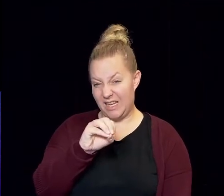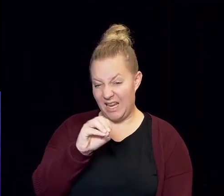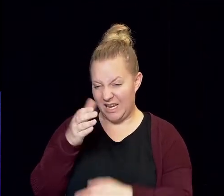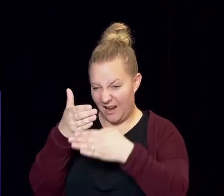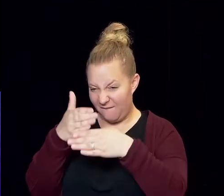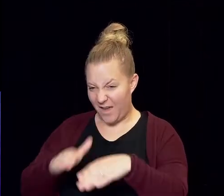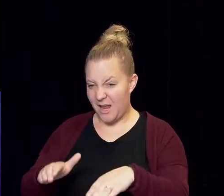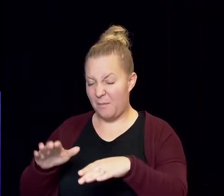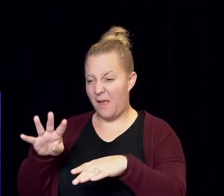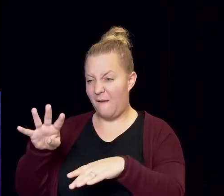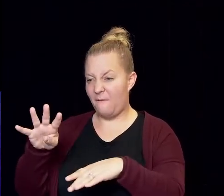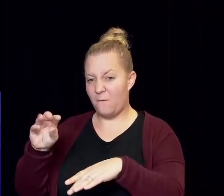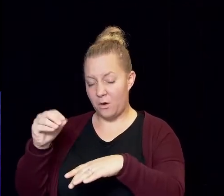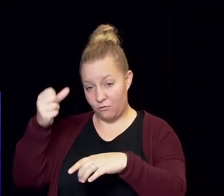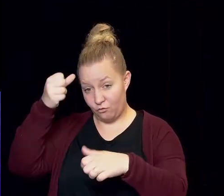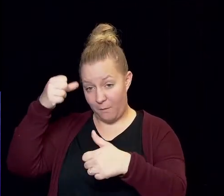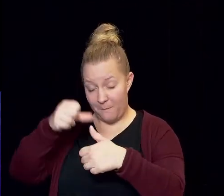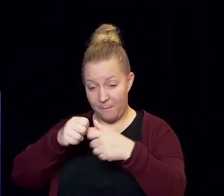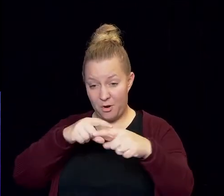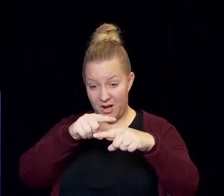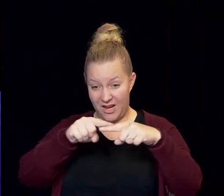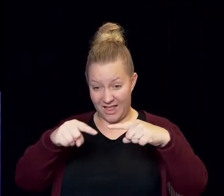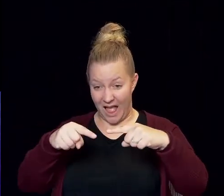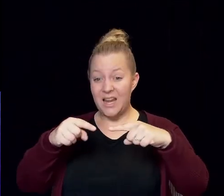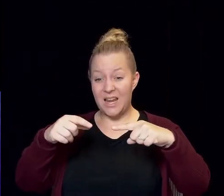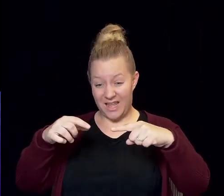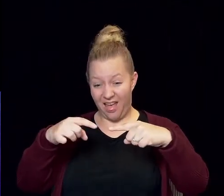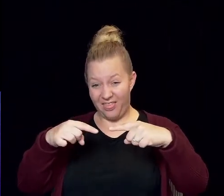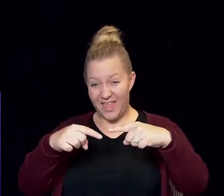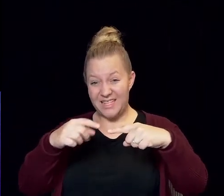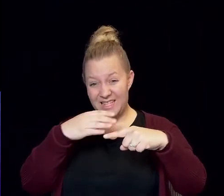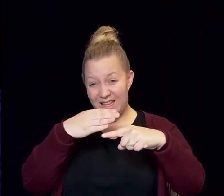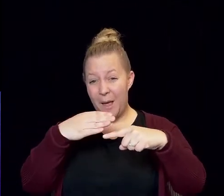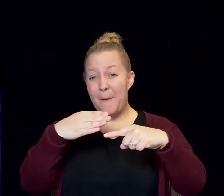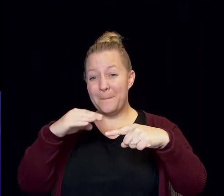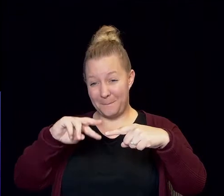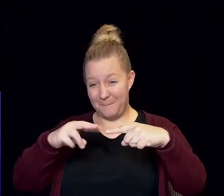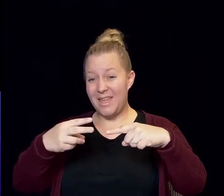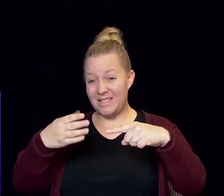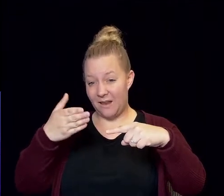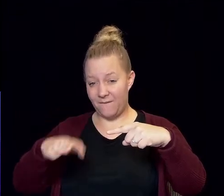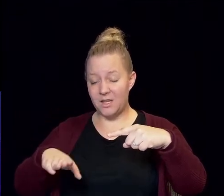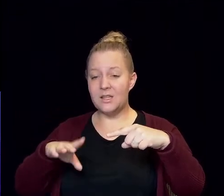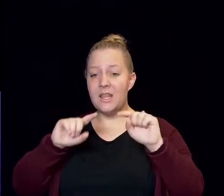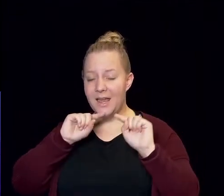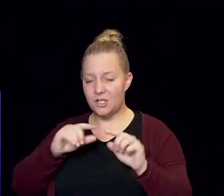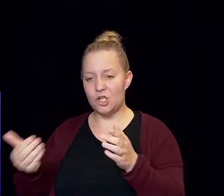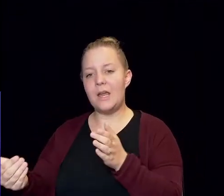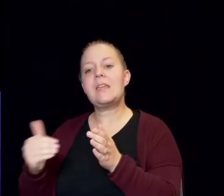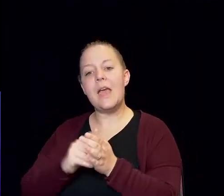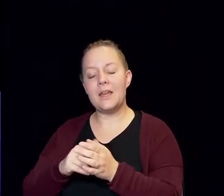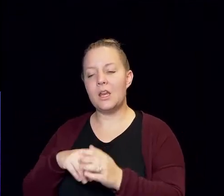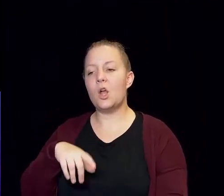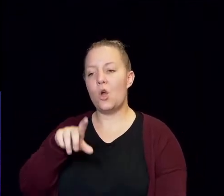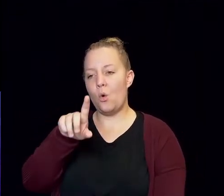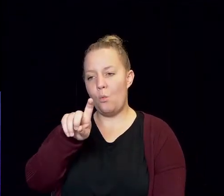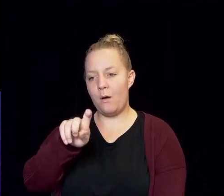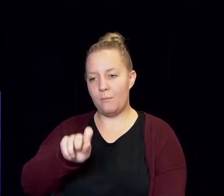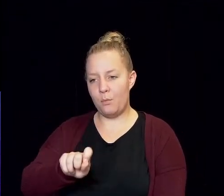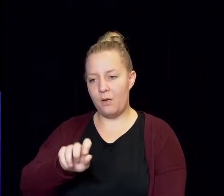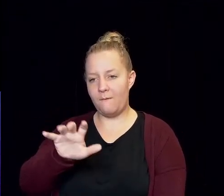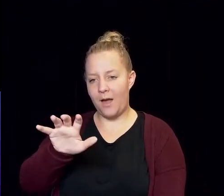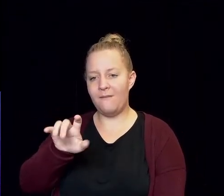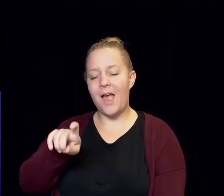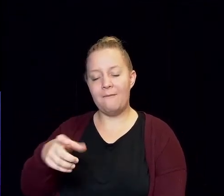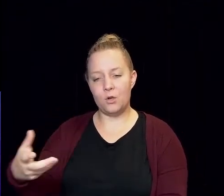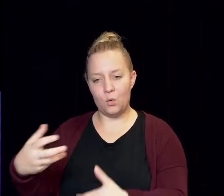this line indicates that it's that division. So 60 divided by 40, I get an answer of, again, 1.5. But then you have to